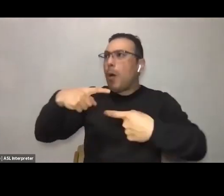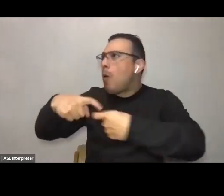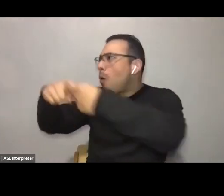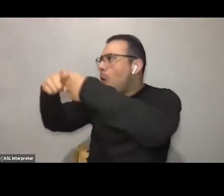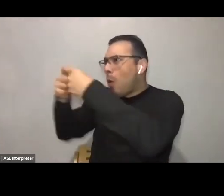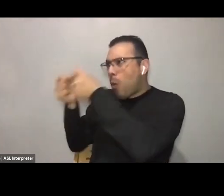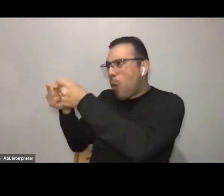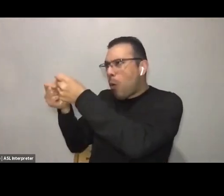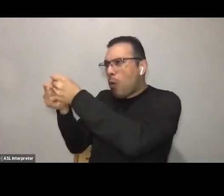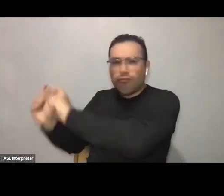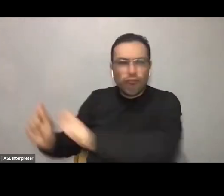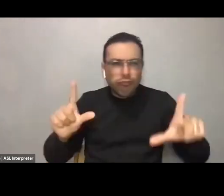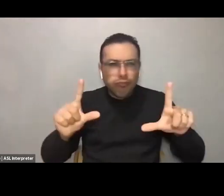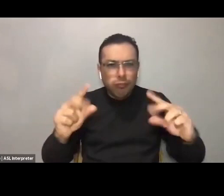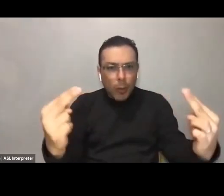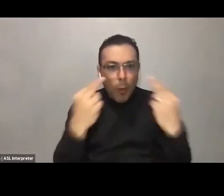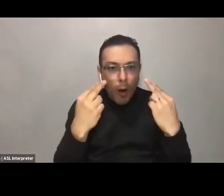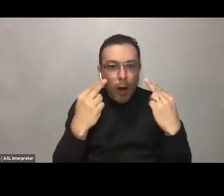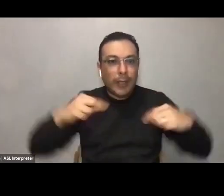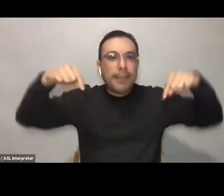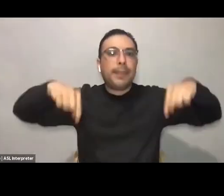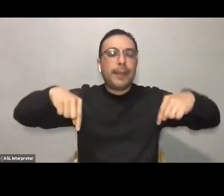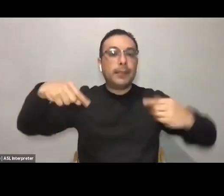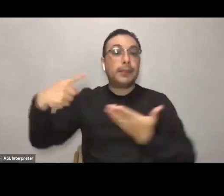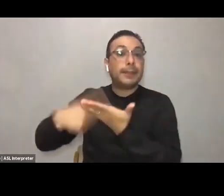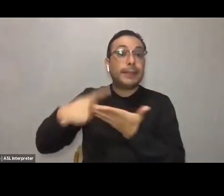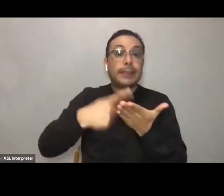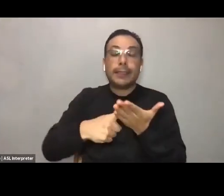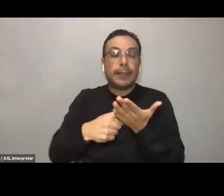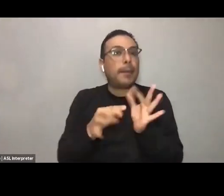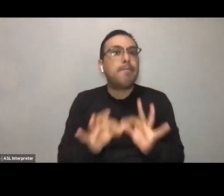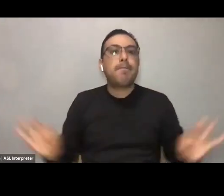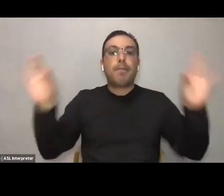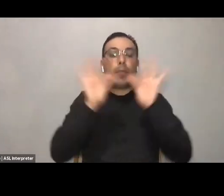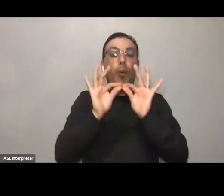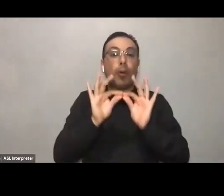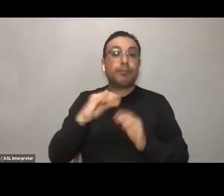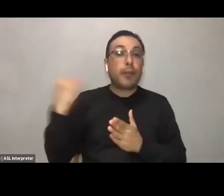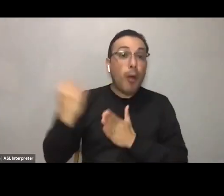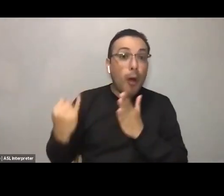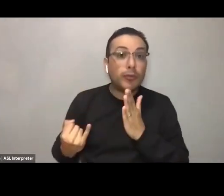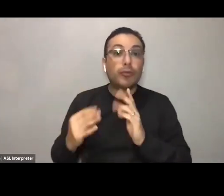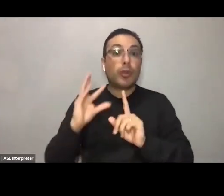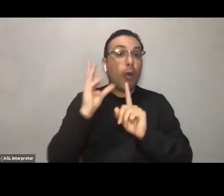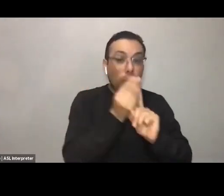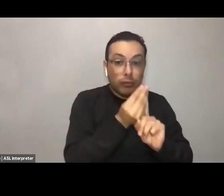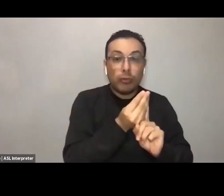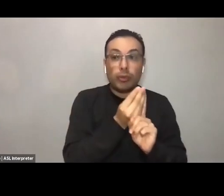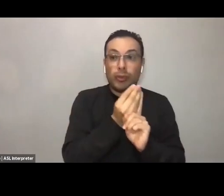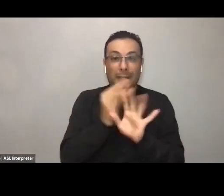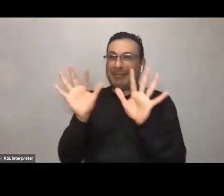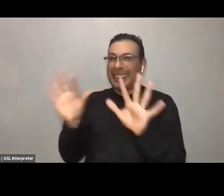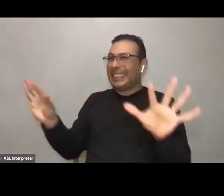is incredibly important, helping make the arts and culture world more